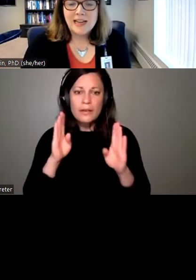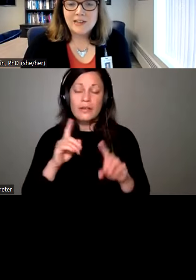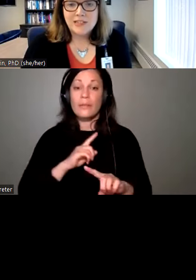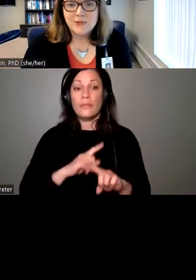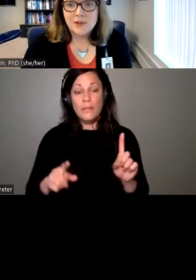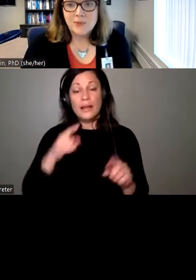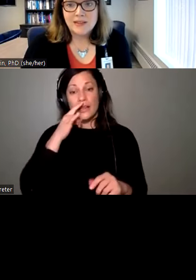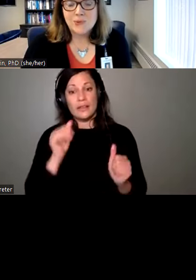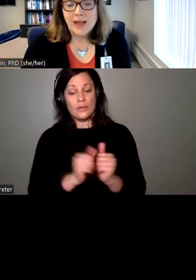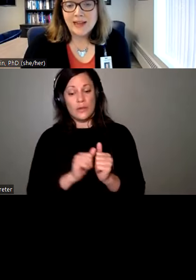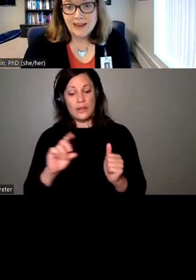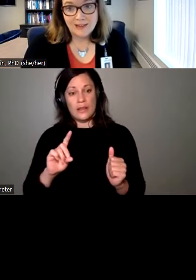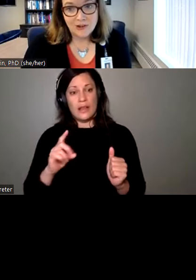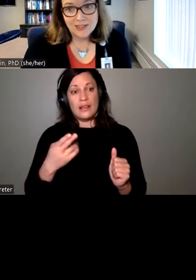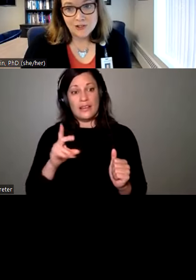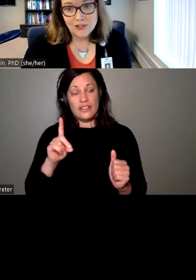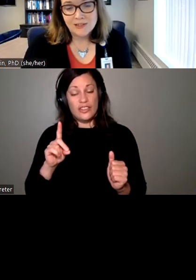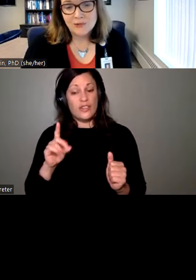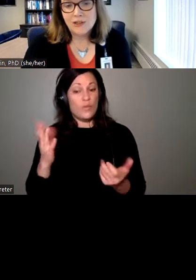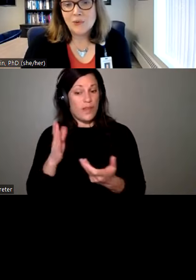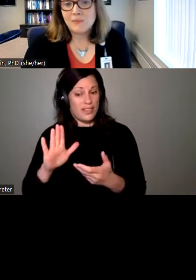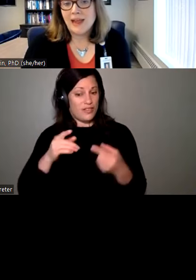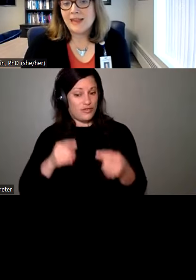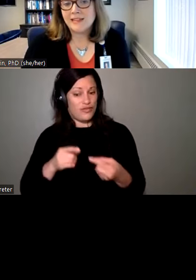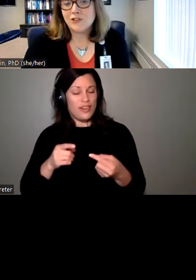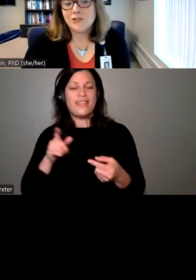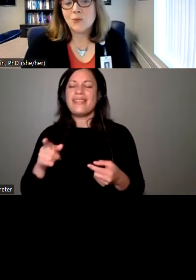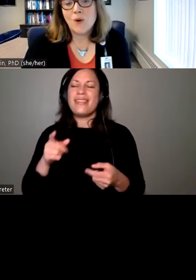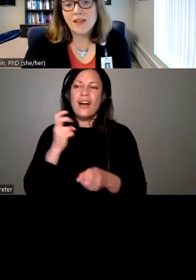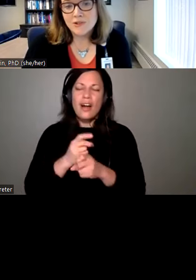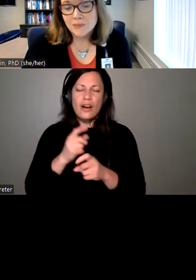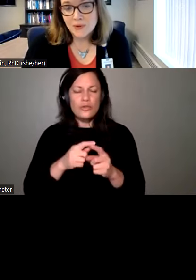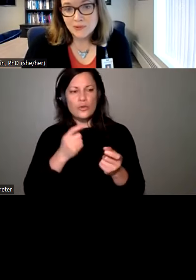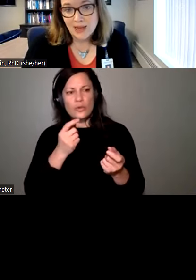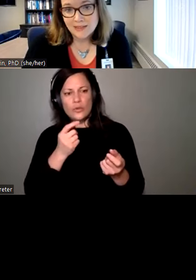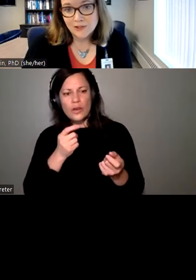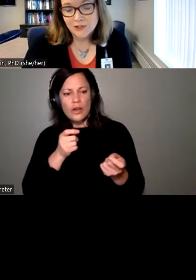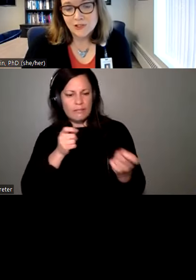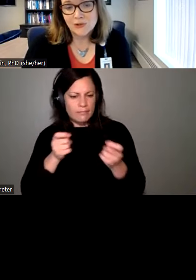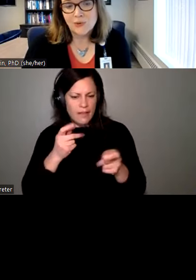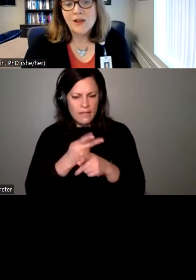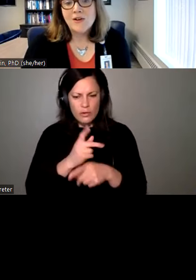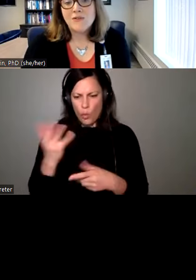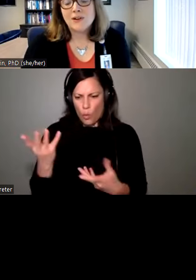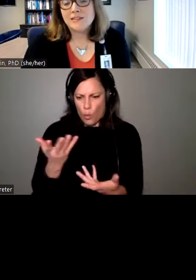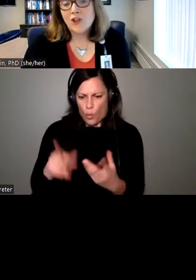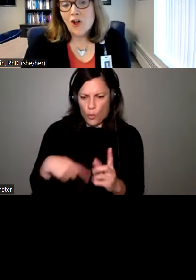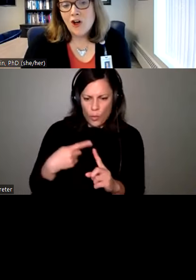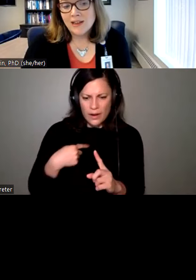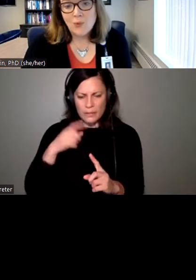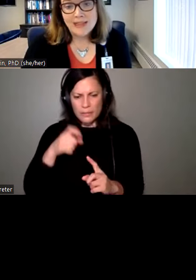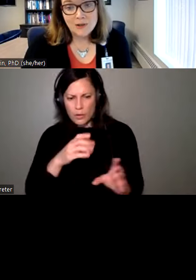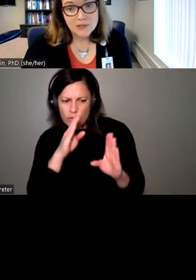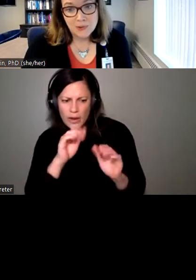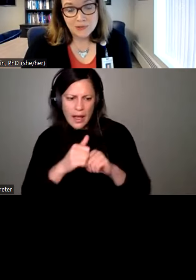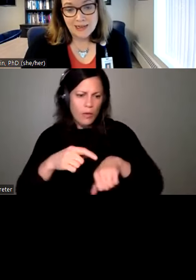with ADHD struggle with is regulating their attention. They struggle with paying attention to what they're supposed to pay attention to for as long